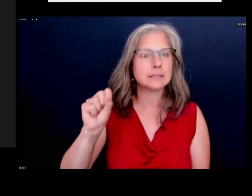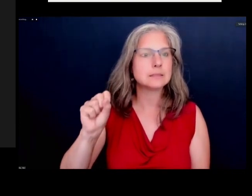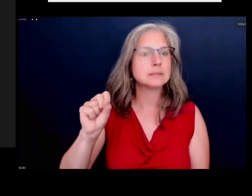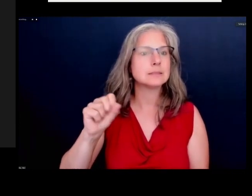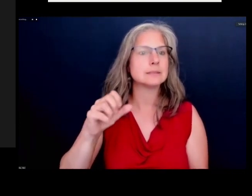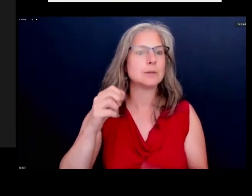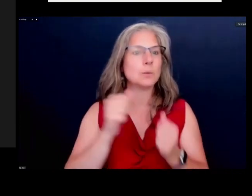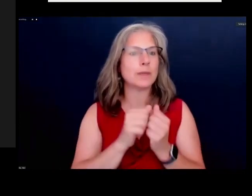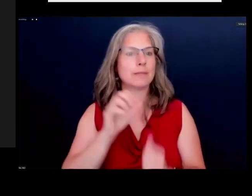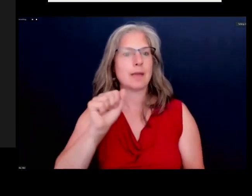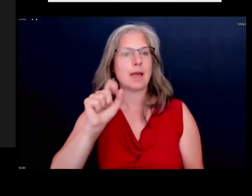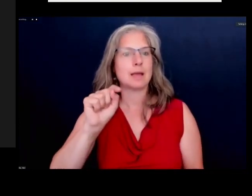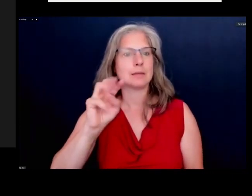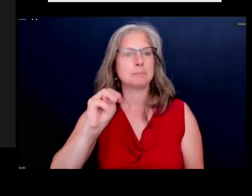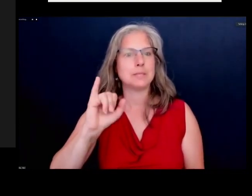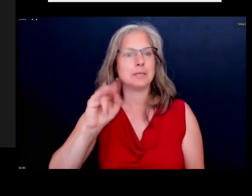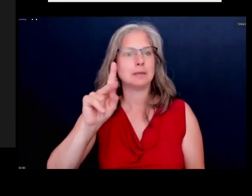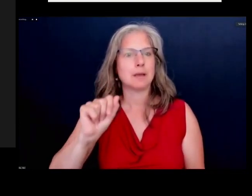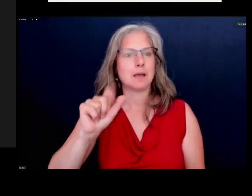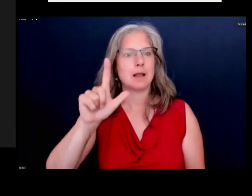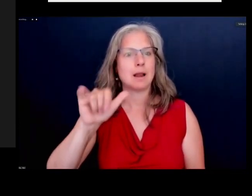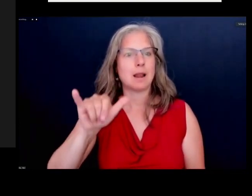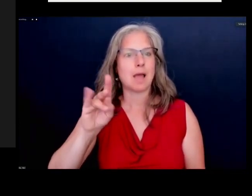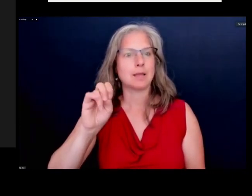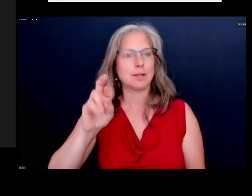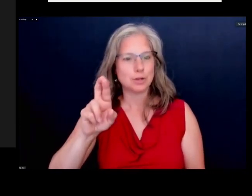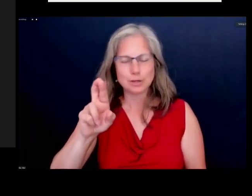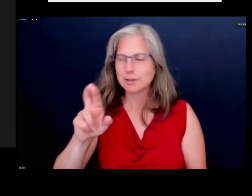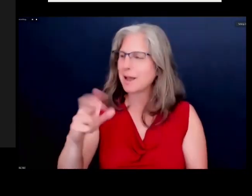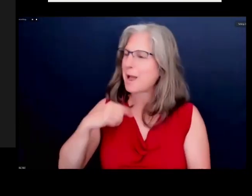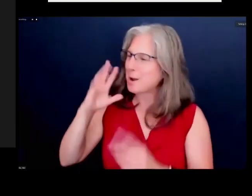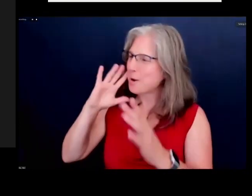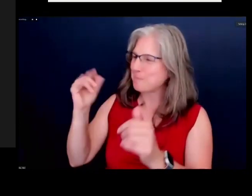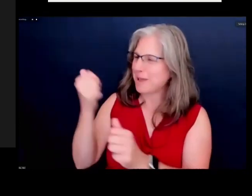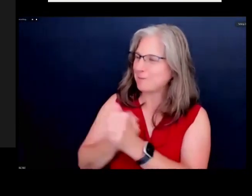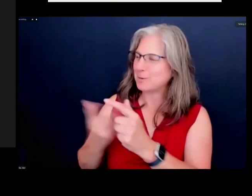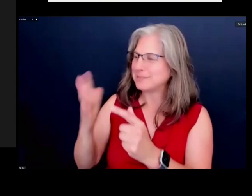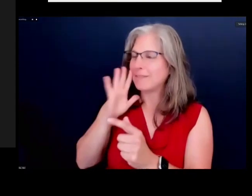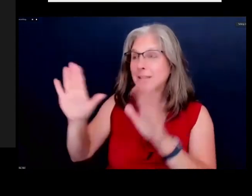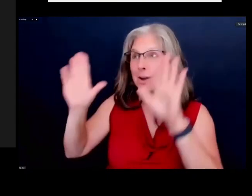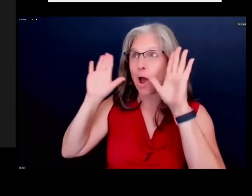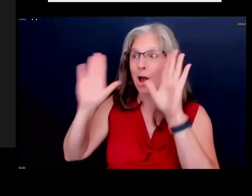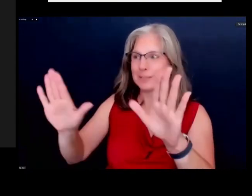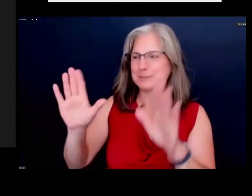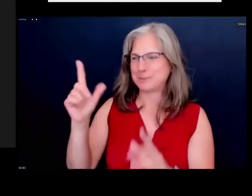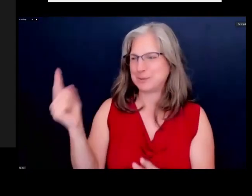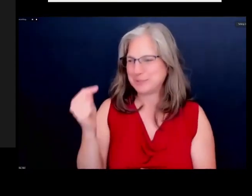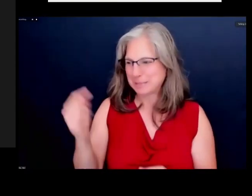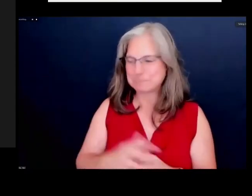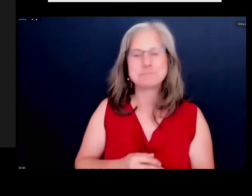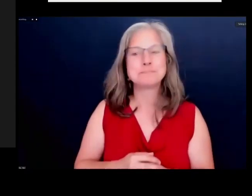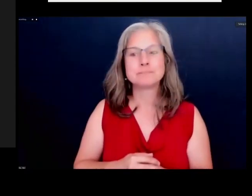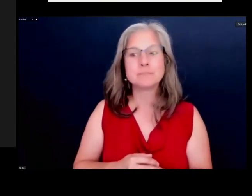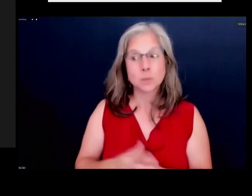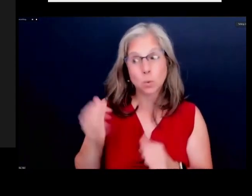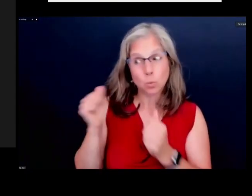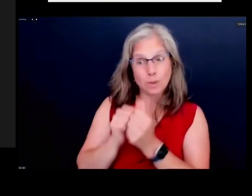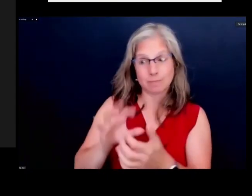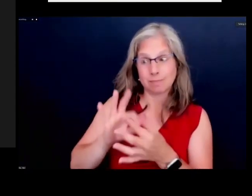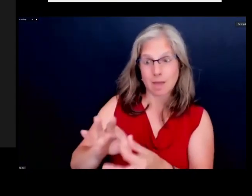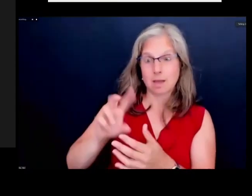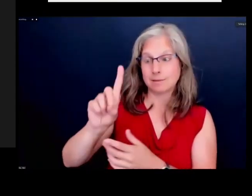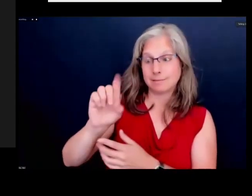I hope everyone's having an awesome Tuesday. My question is just, with the Delta variant spreading, is